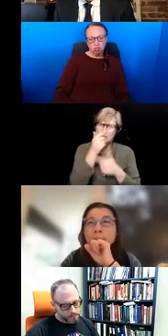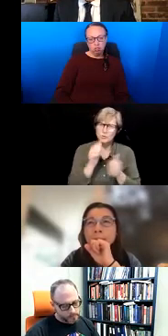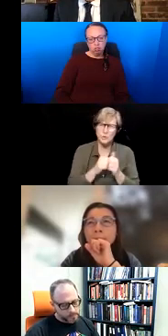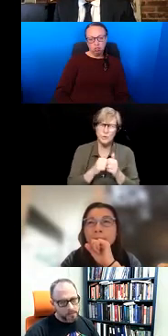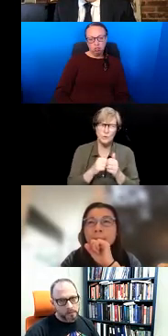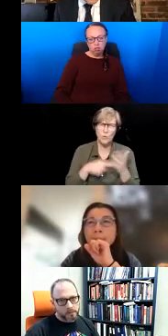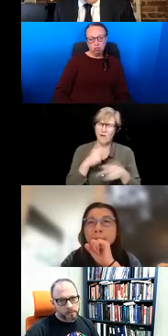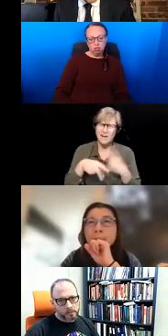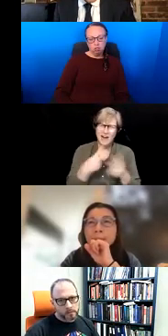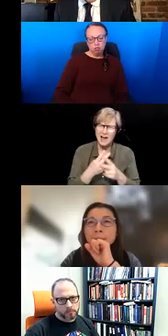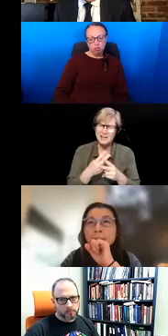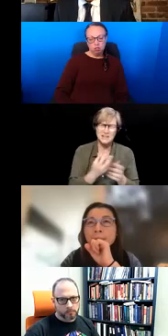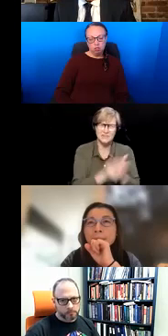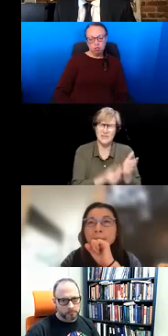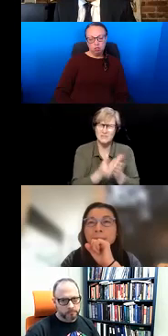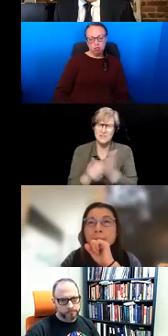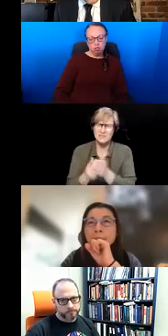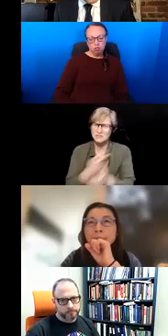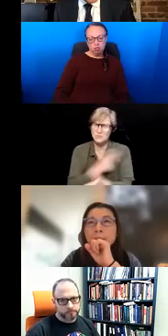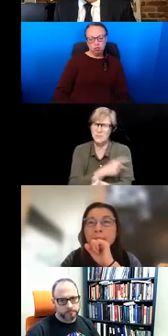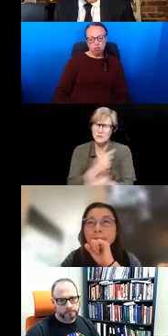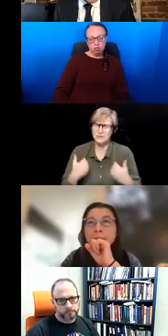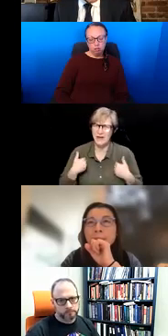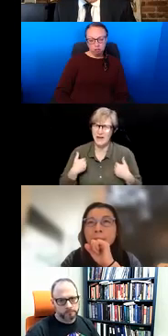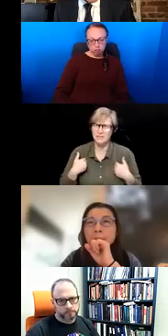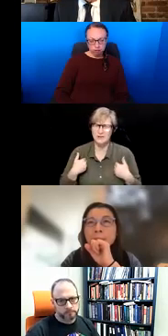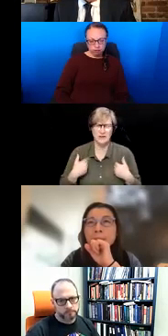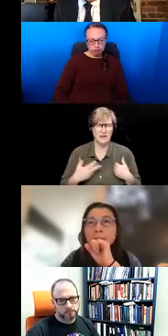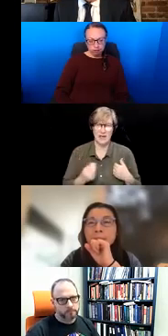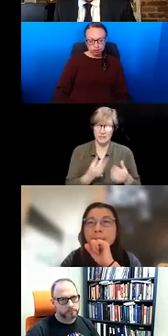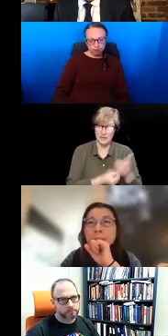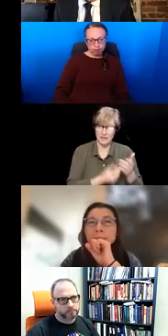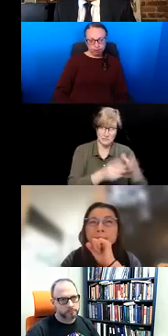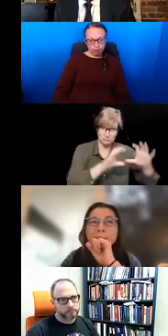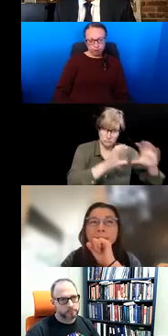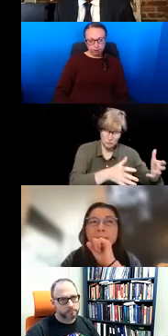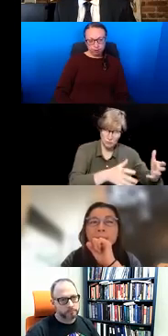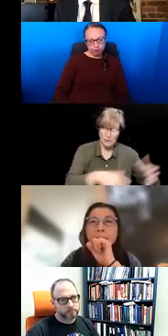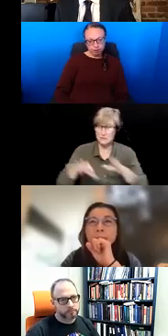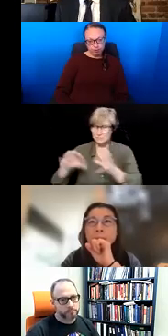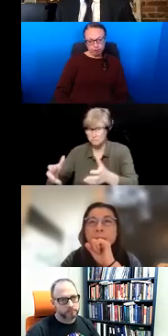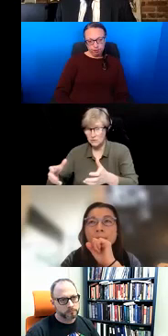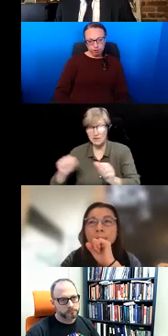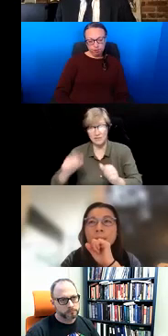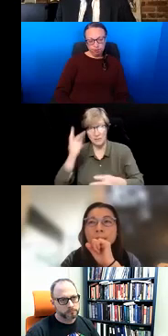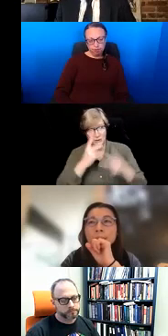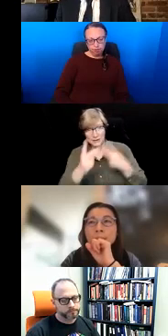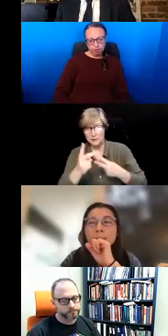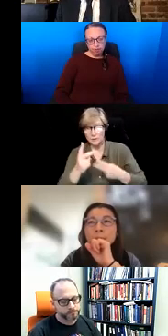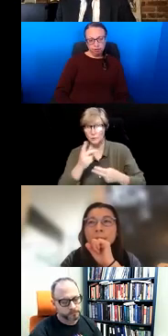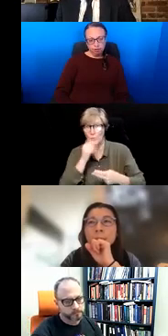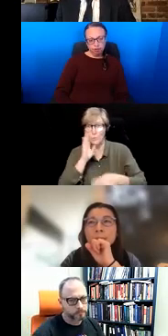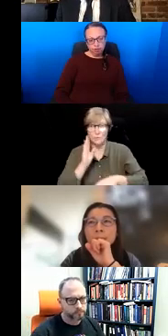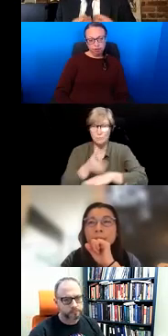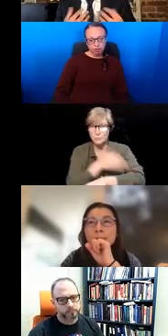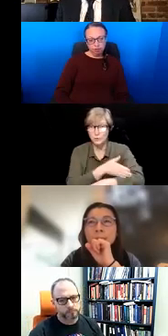deficits patients have, and if those categories of deficits predict improvement. And in particular, we've looked at whether or not